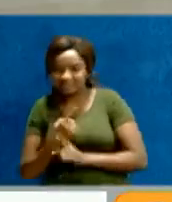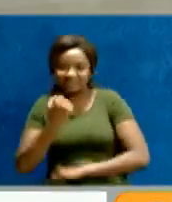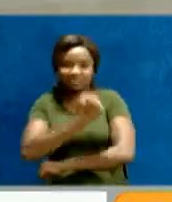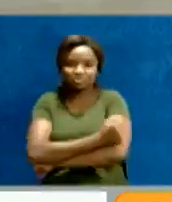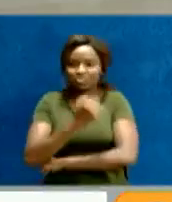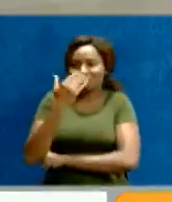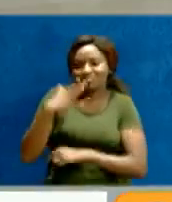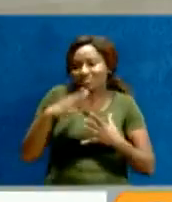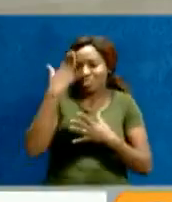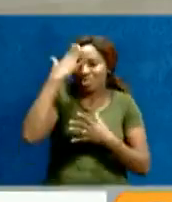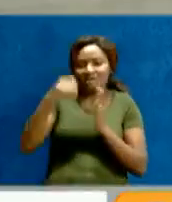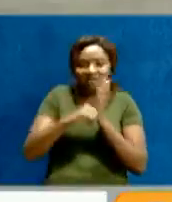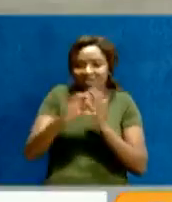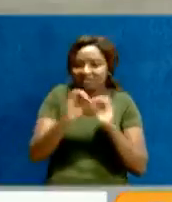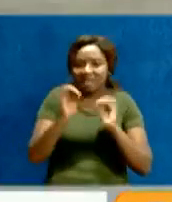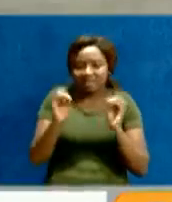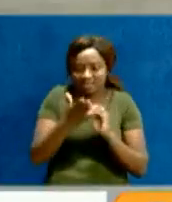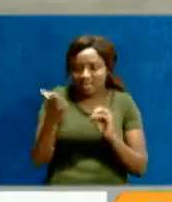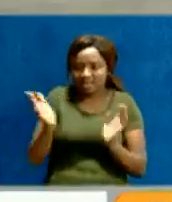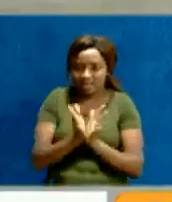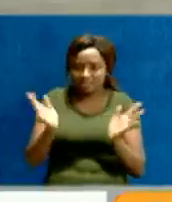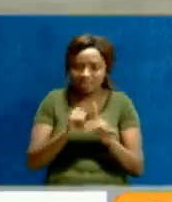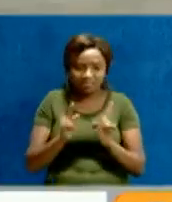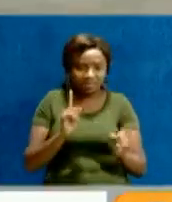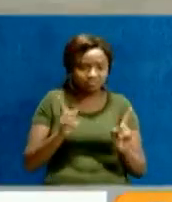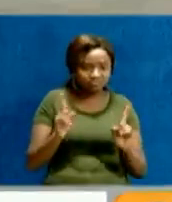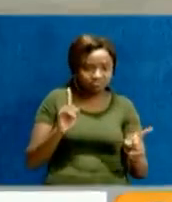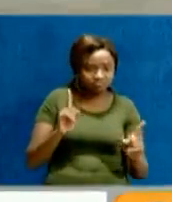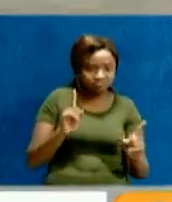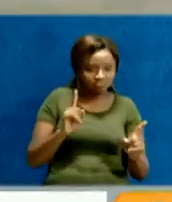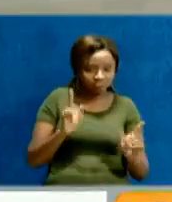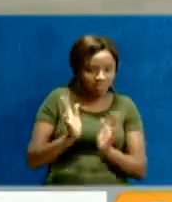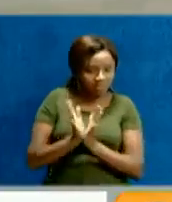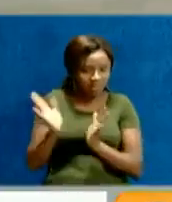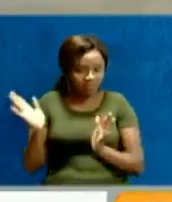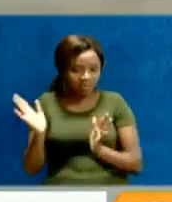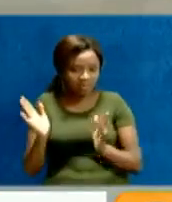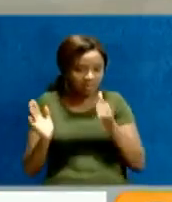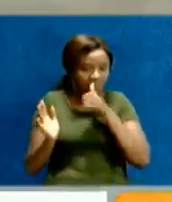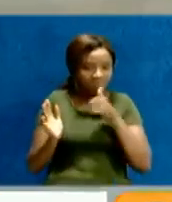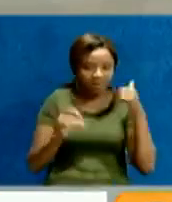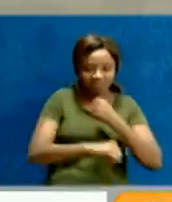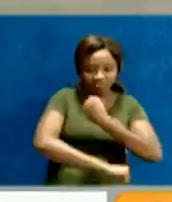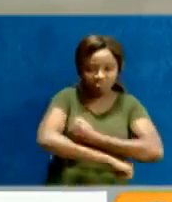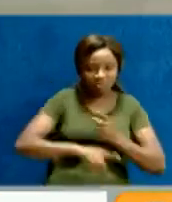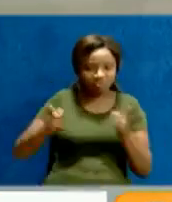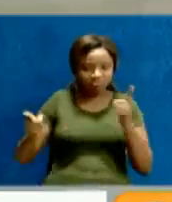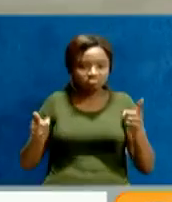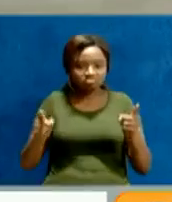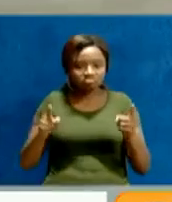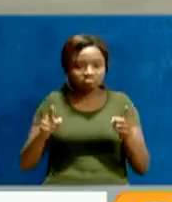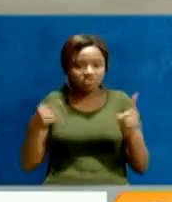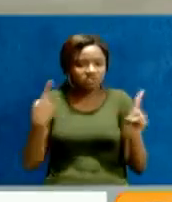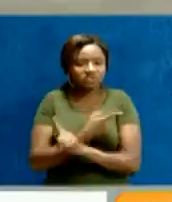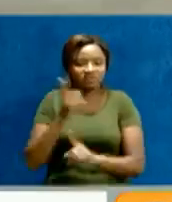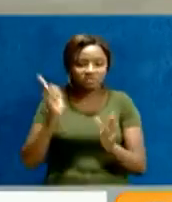of the country. So what's different in terms of mechanisms that the schools put in play during their preparations, despite